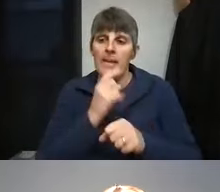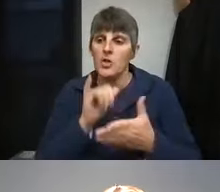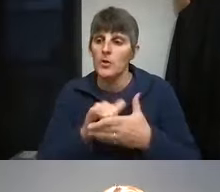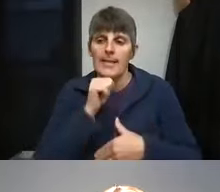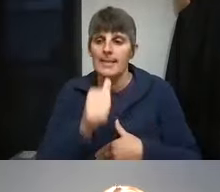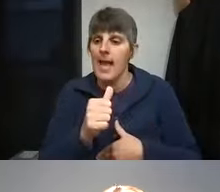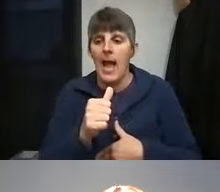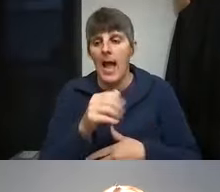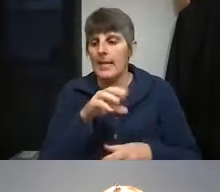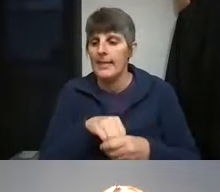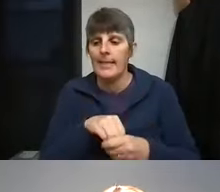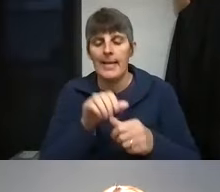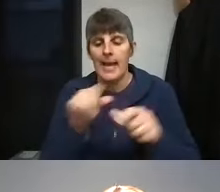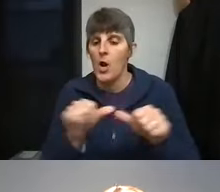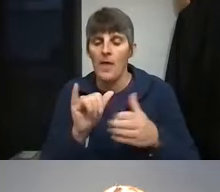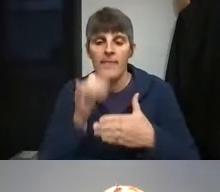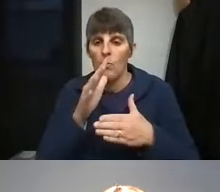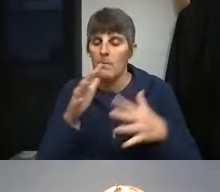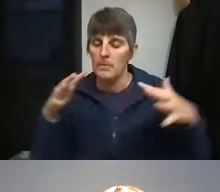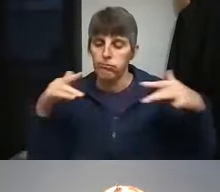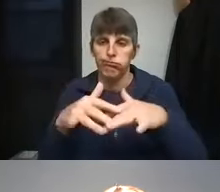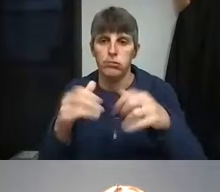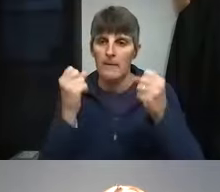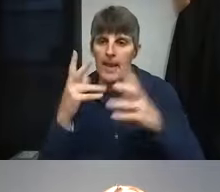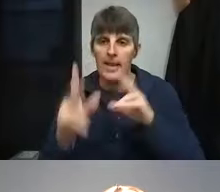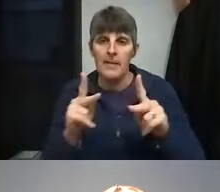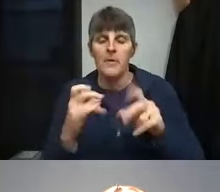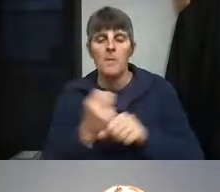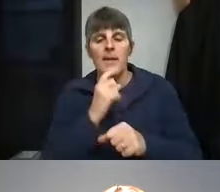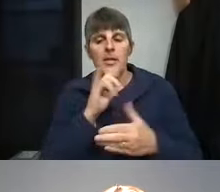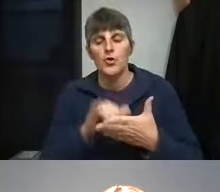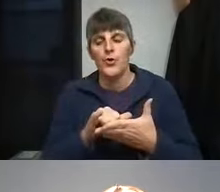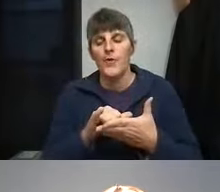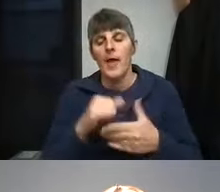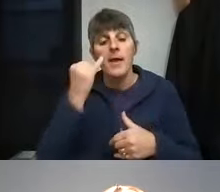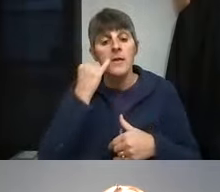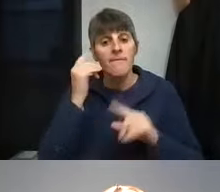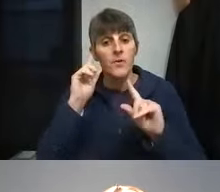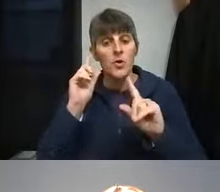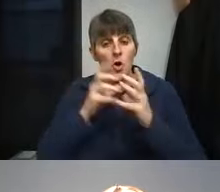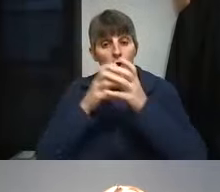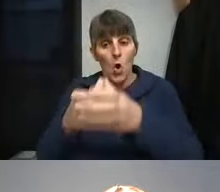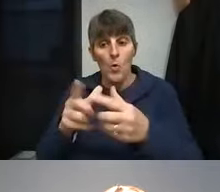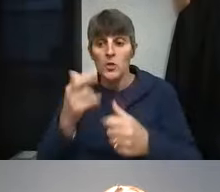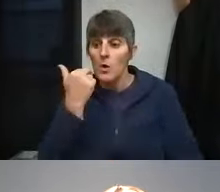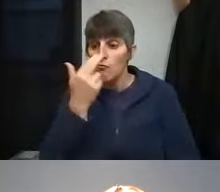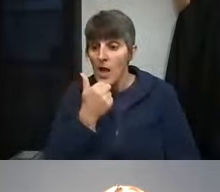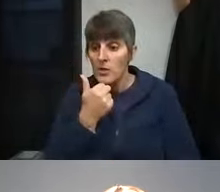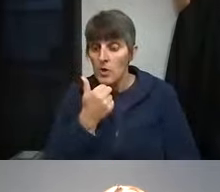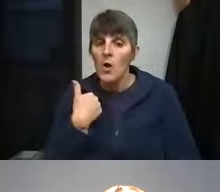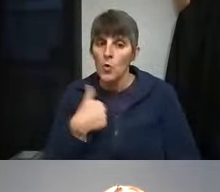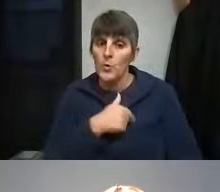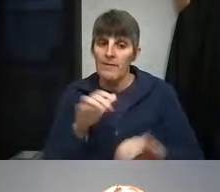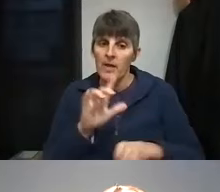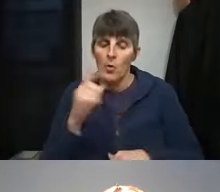not in an area that's going to be packed, making sure that if you're going to a restaurant, we've done it